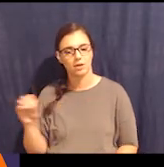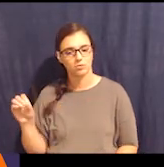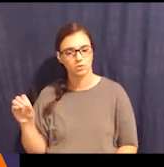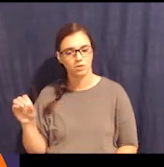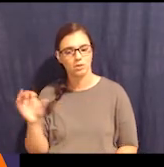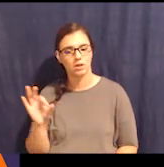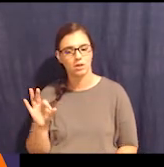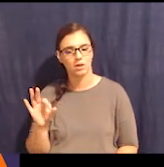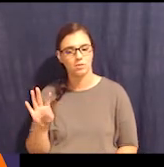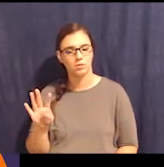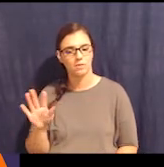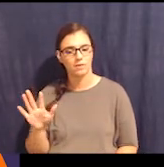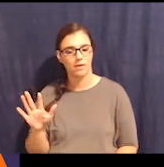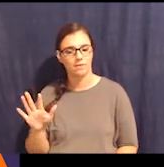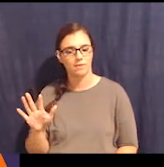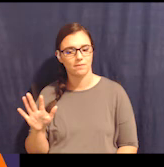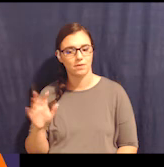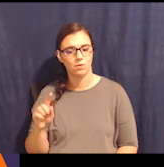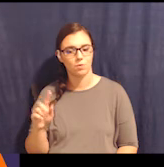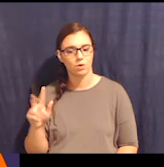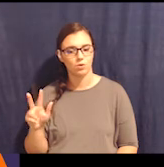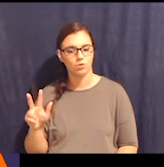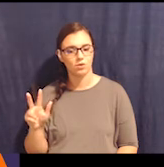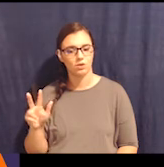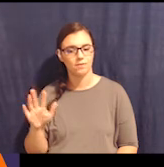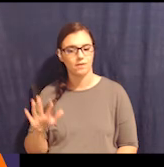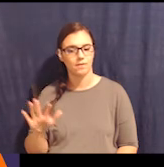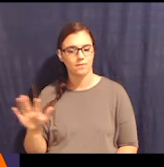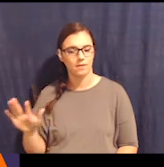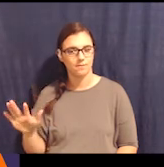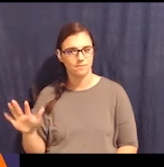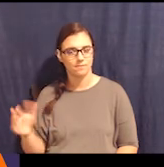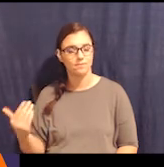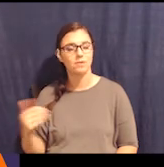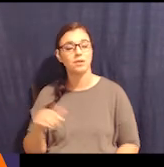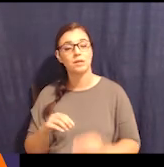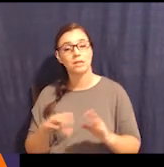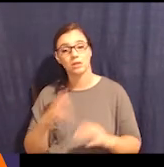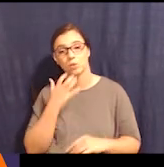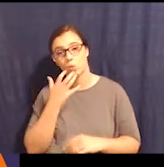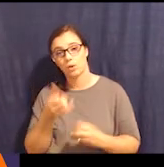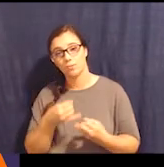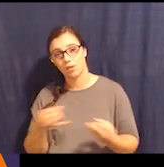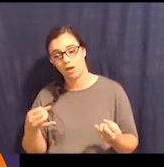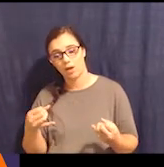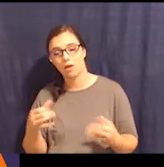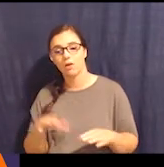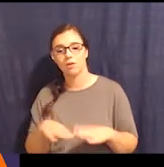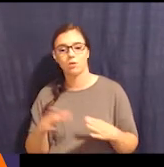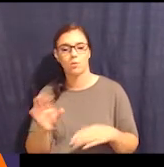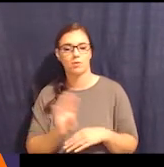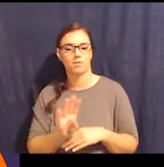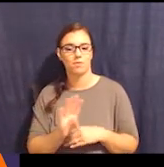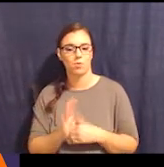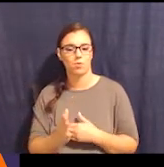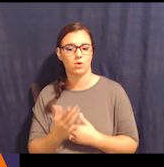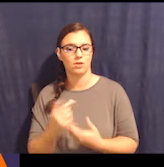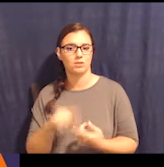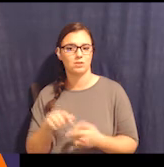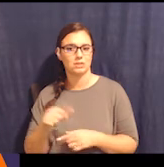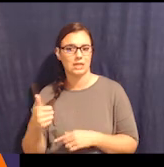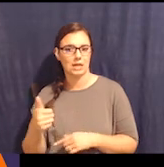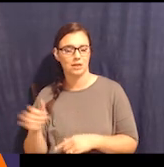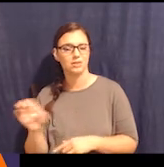1-800-945-1355. And the Clear Warm line is open from 4 to 10 p.m. Eastern Standard Time every night of the year,